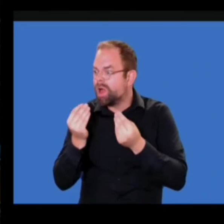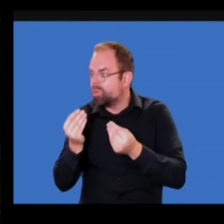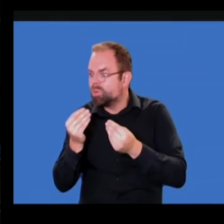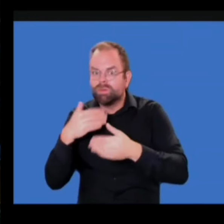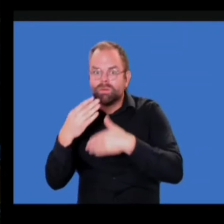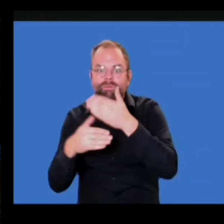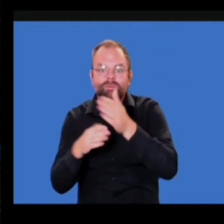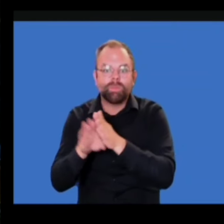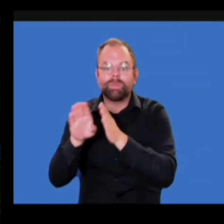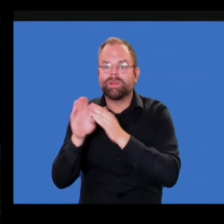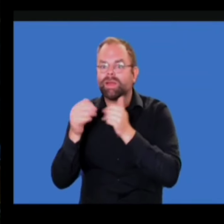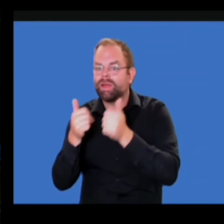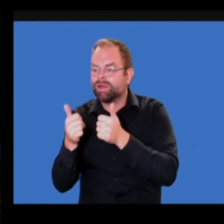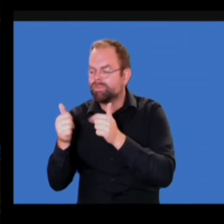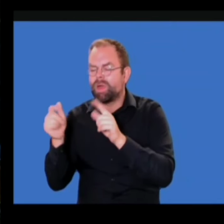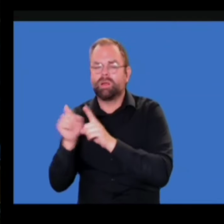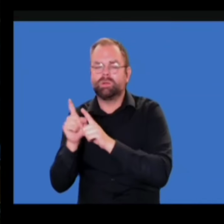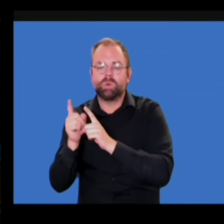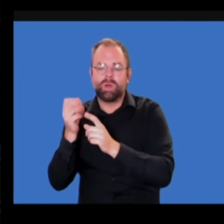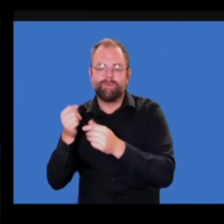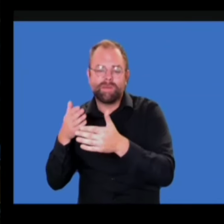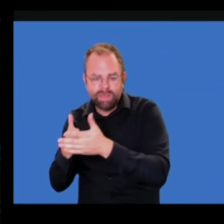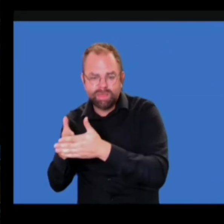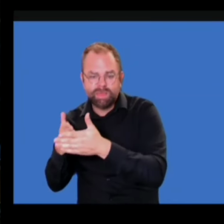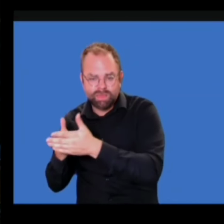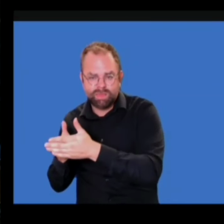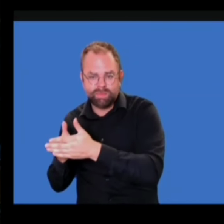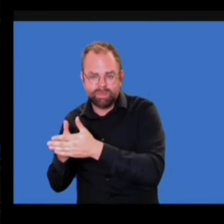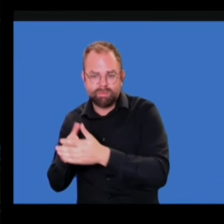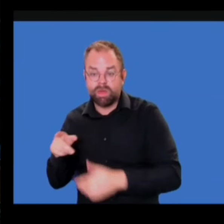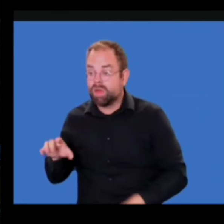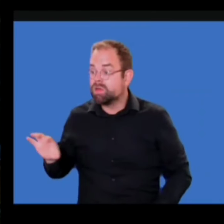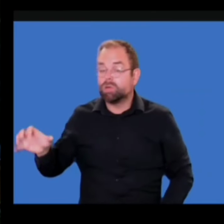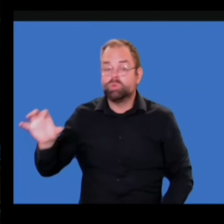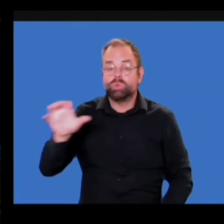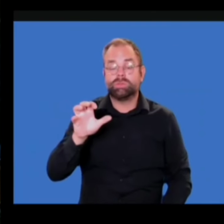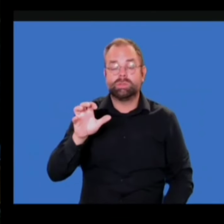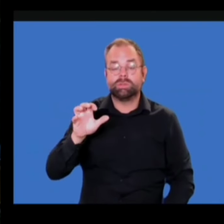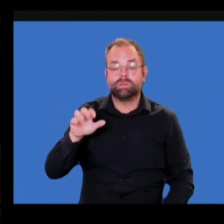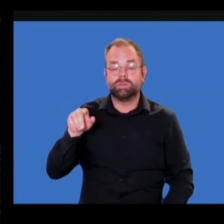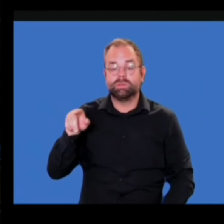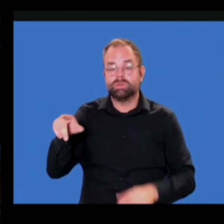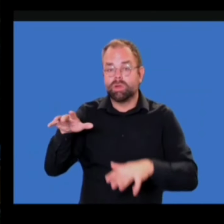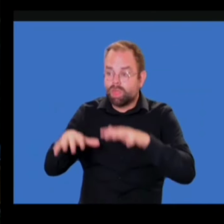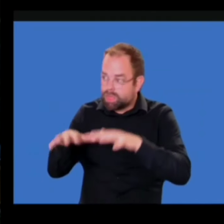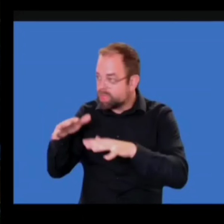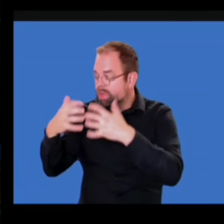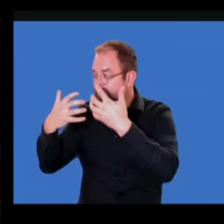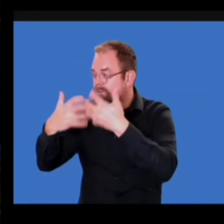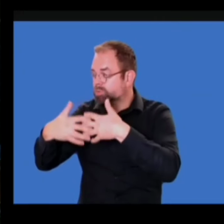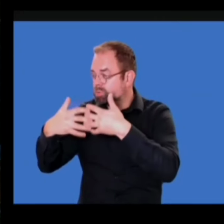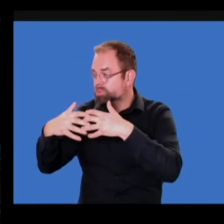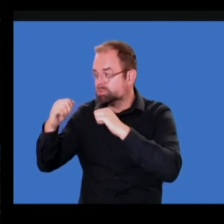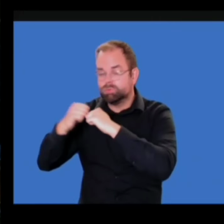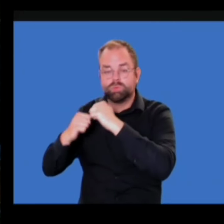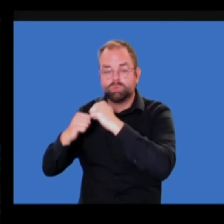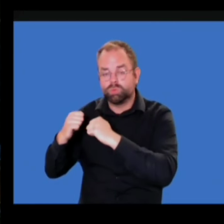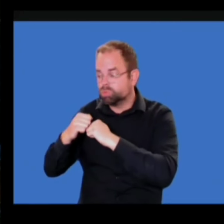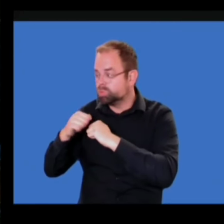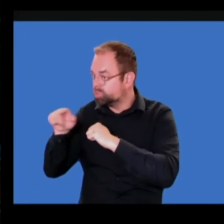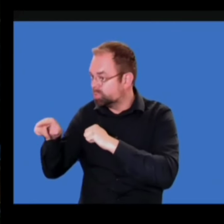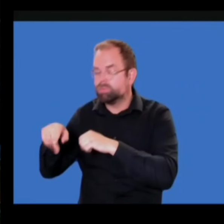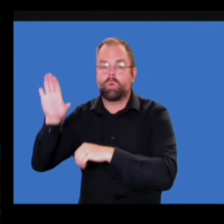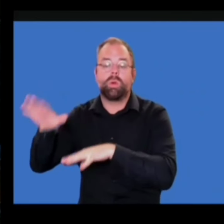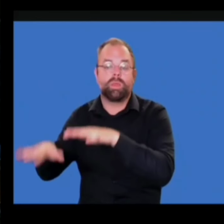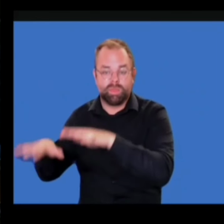We urge equitable access to digital technologies and investment in building the capacities of